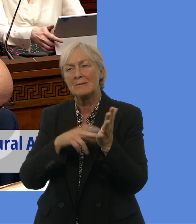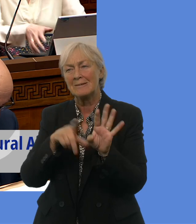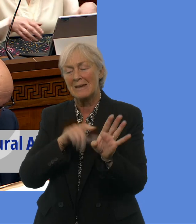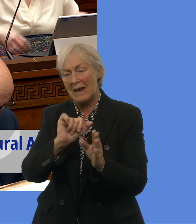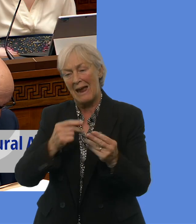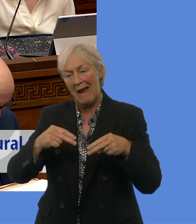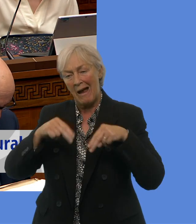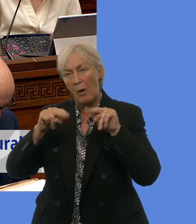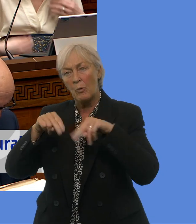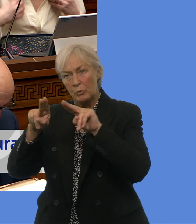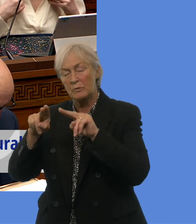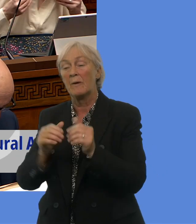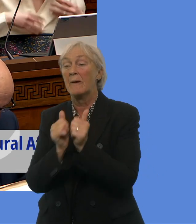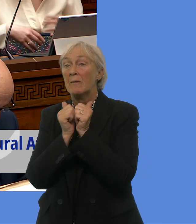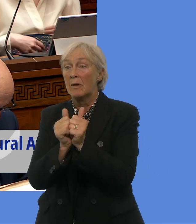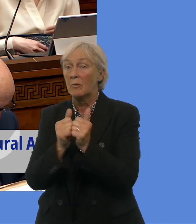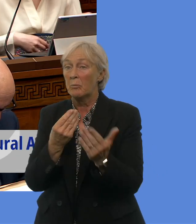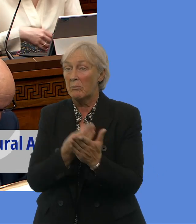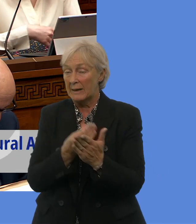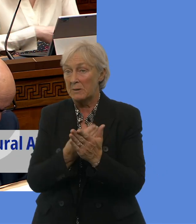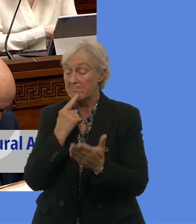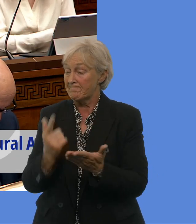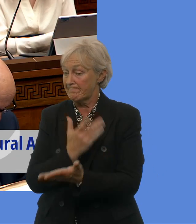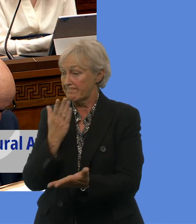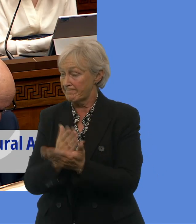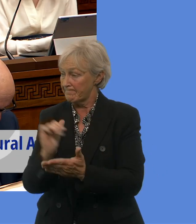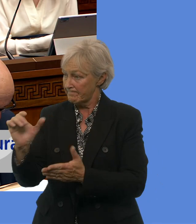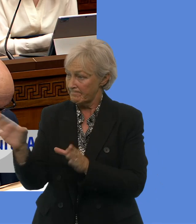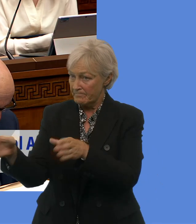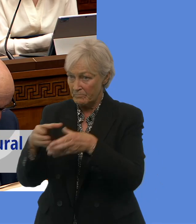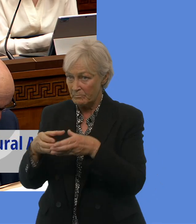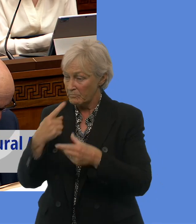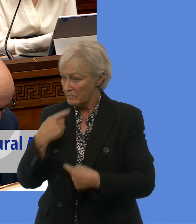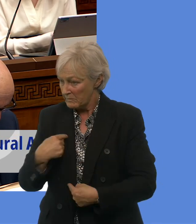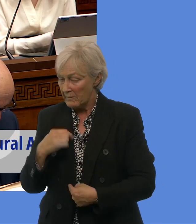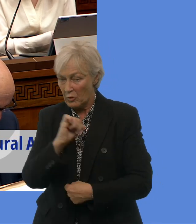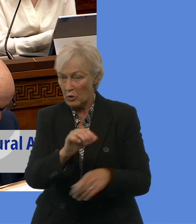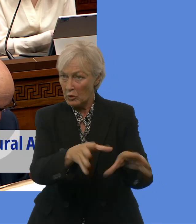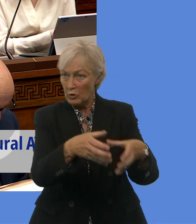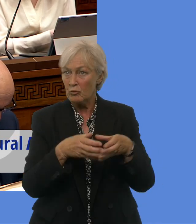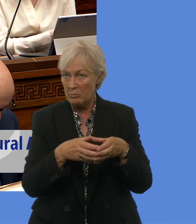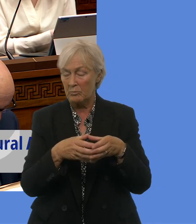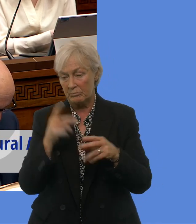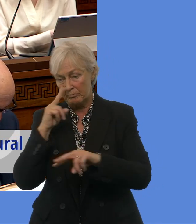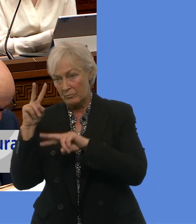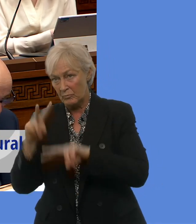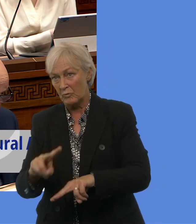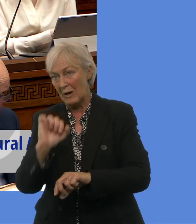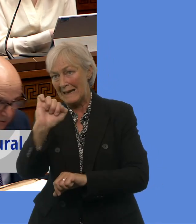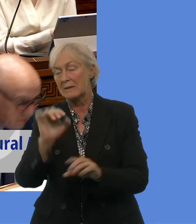Accounts. In terms of value for money, I take assurance from the governance arrangements in place for the agency and the oversight from my